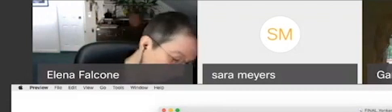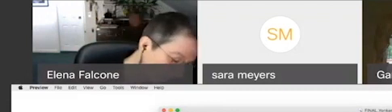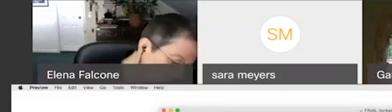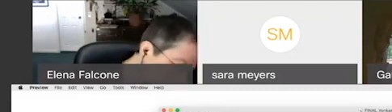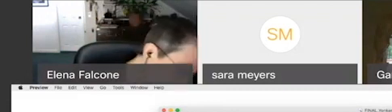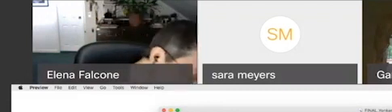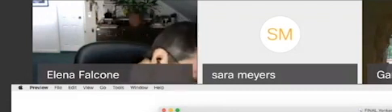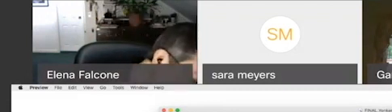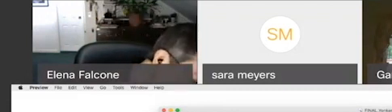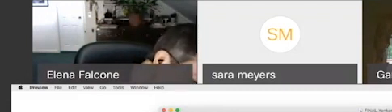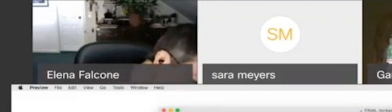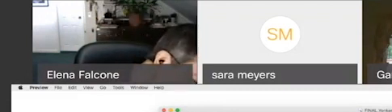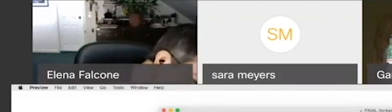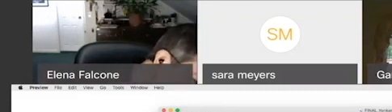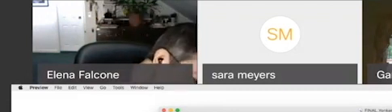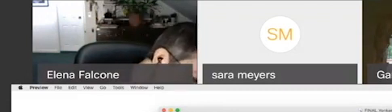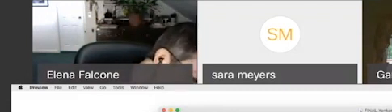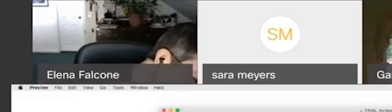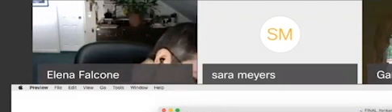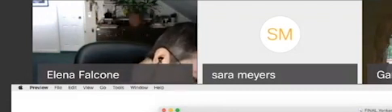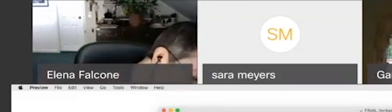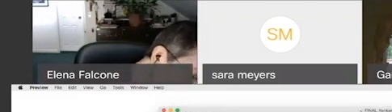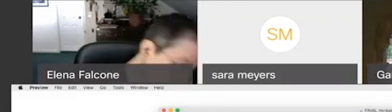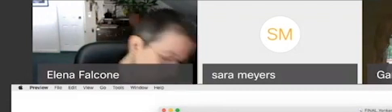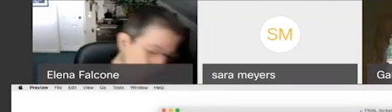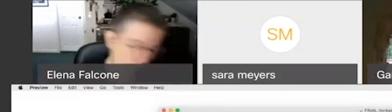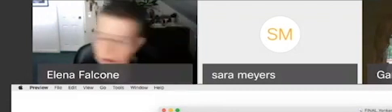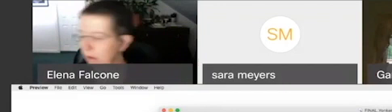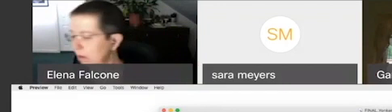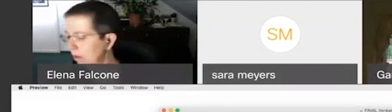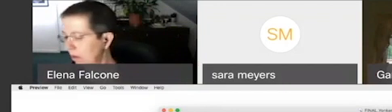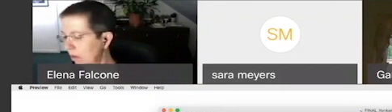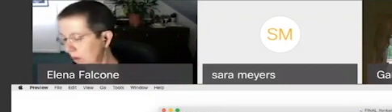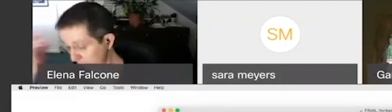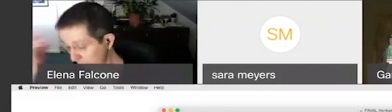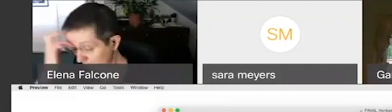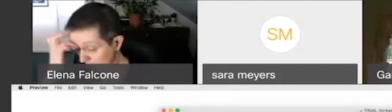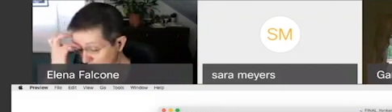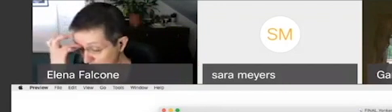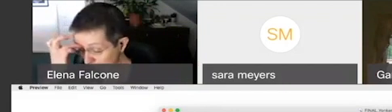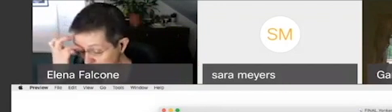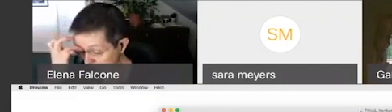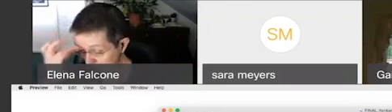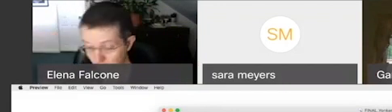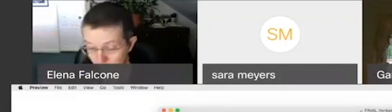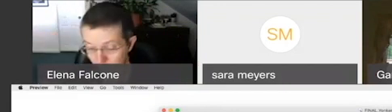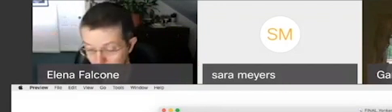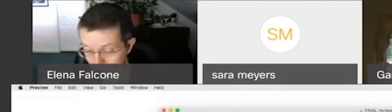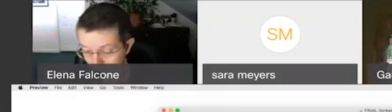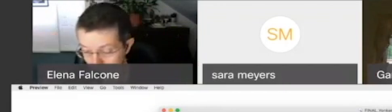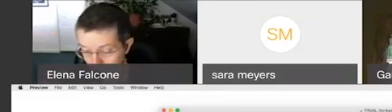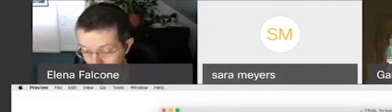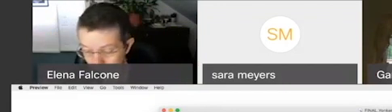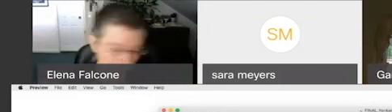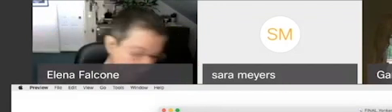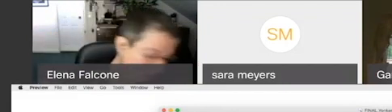this is going to replace all this whole network that we've had before of private physician recommendations, local public health